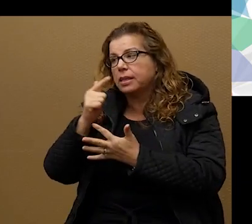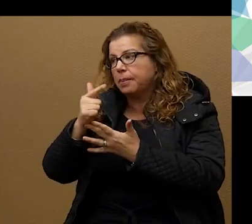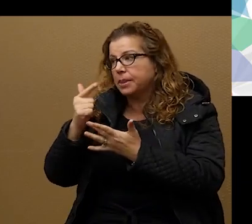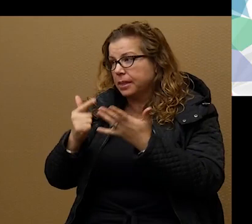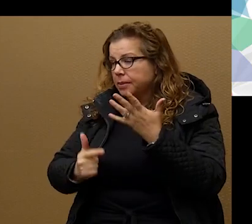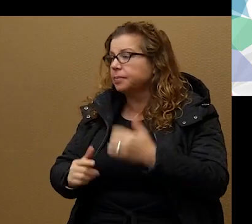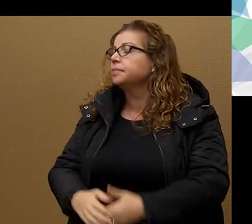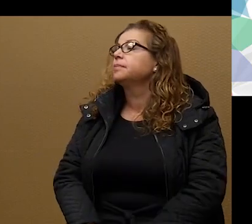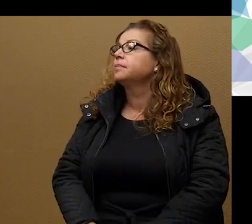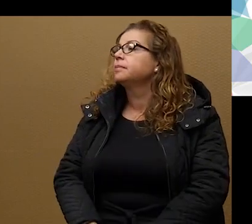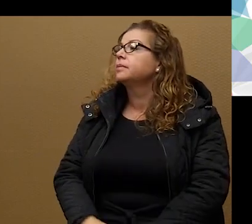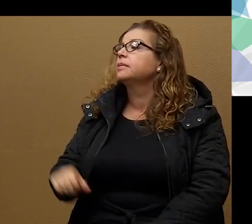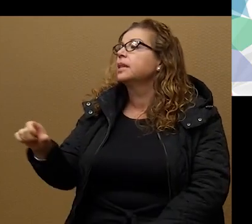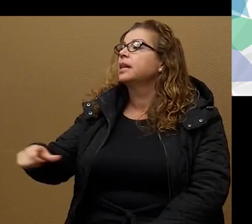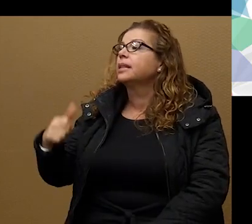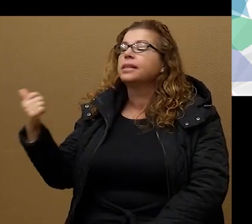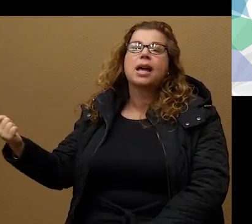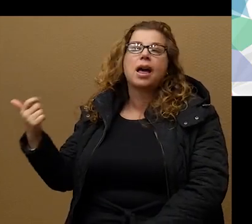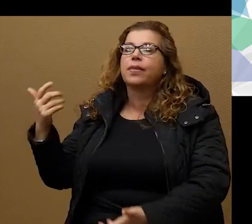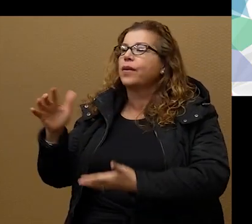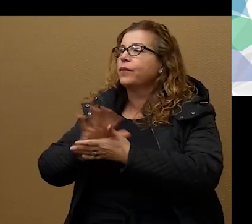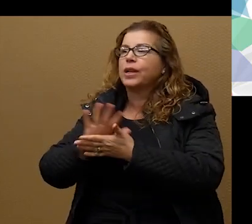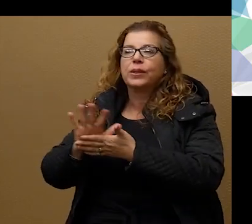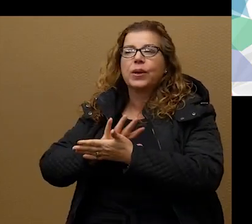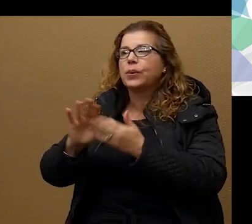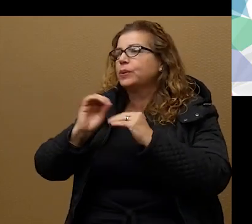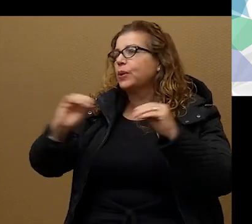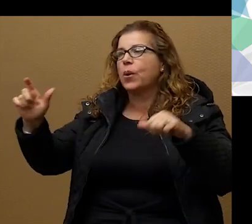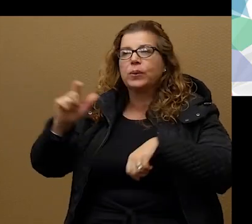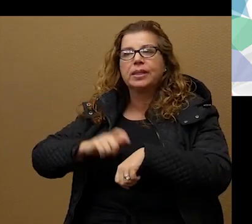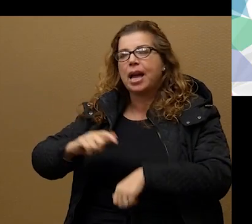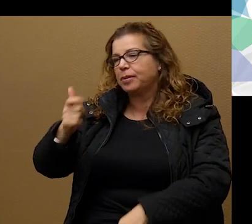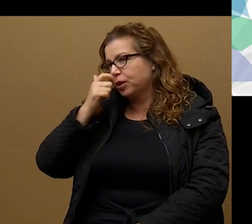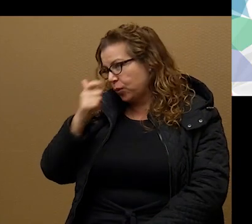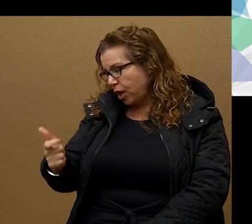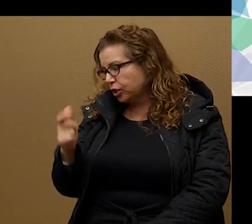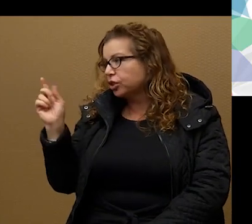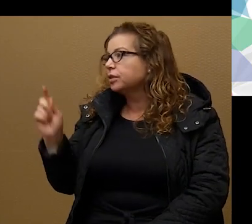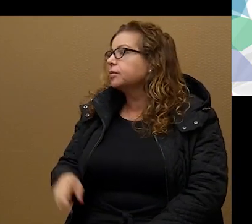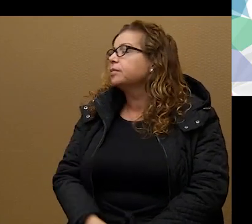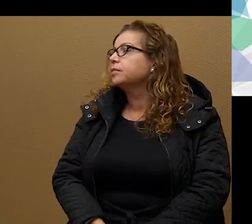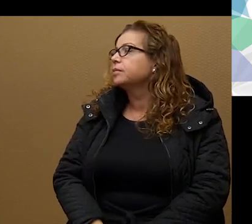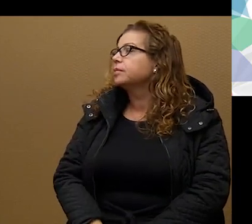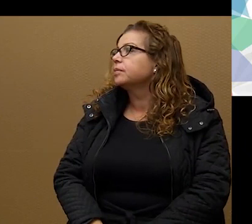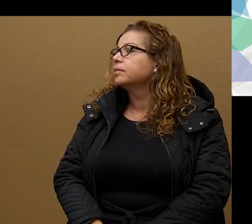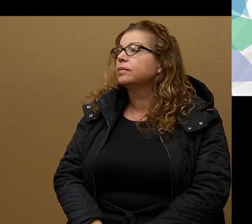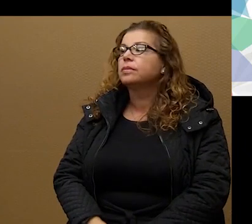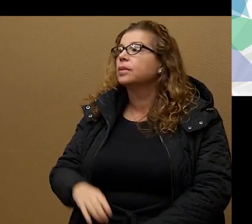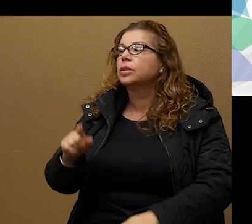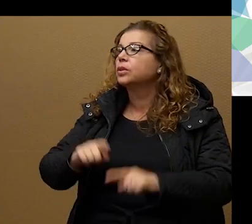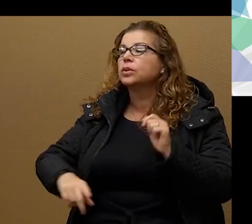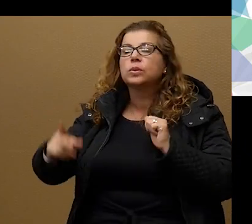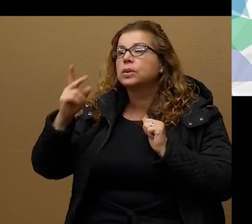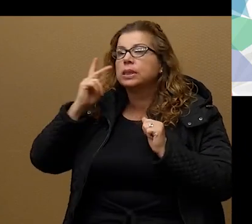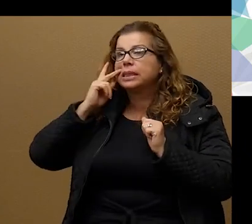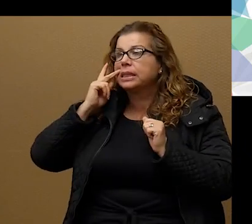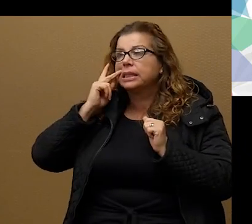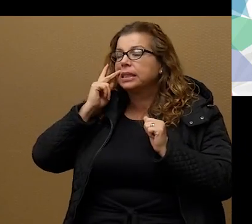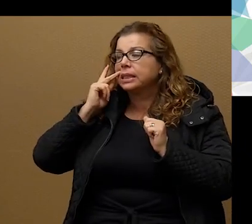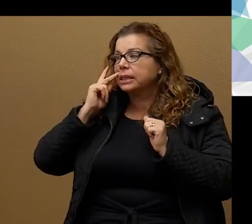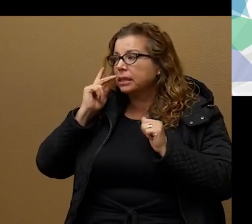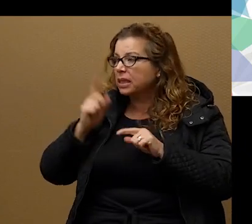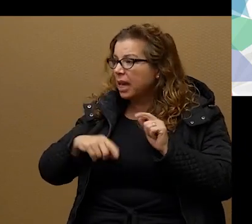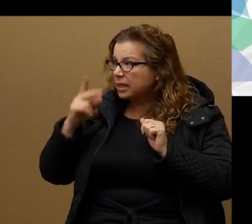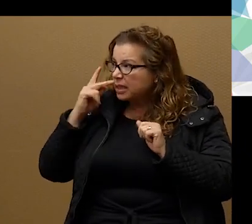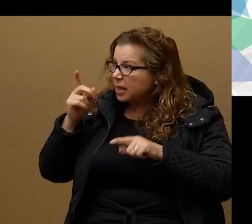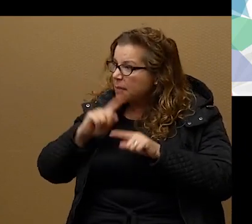All right, and there's another video that we won't have time to watch. you can't see all the things in between, but here's